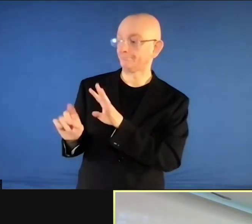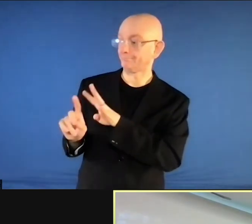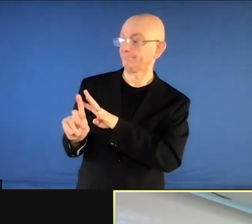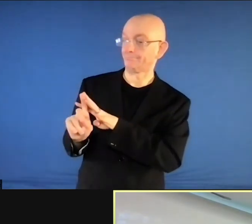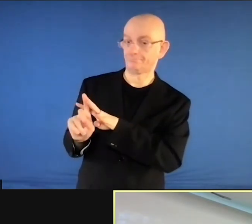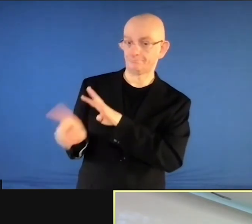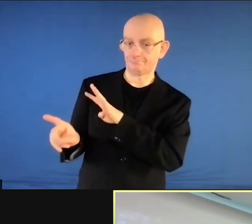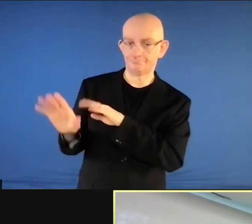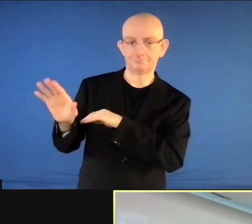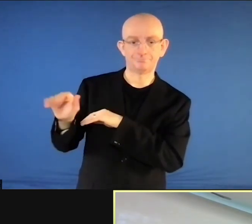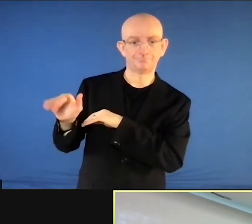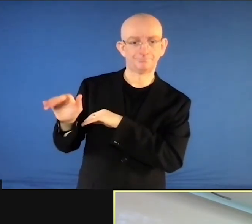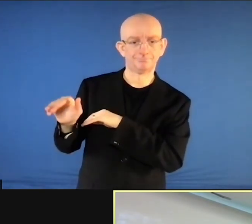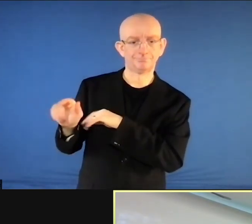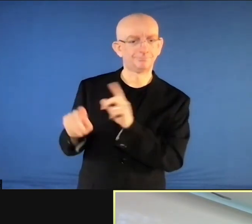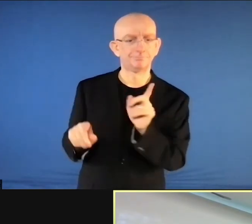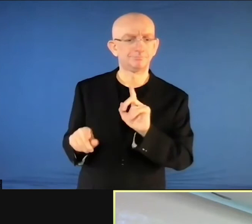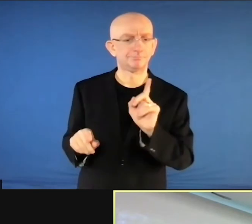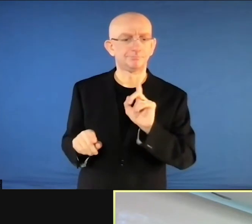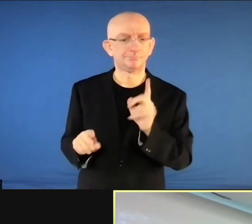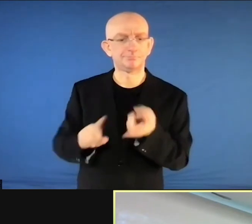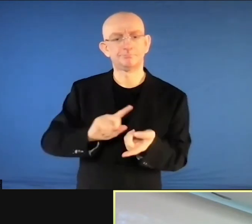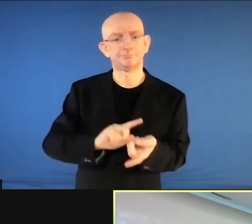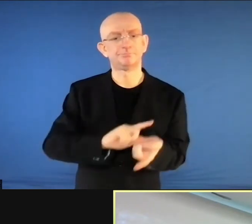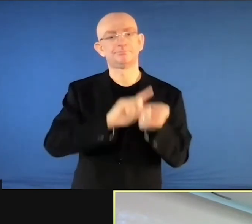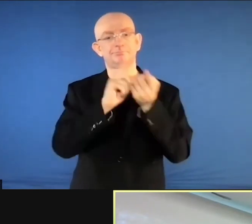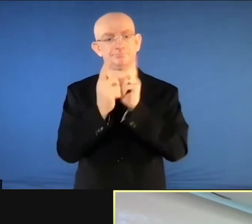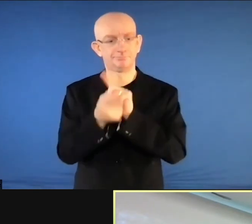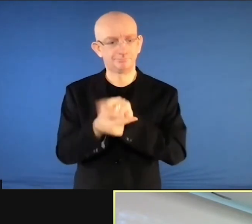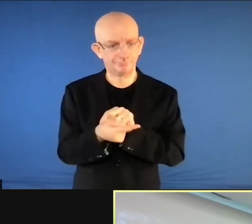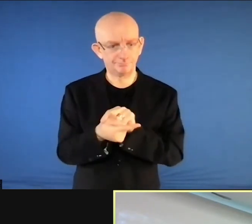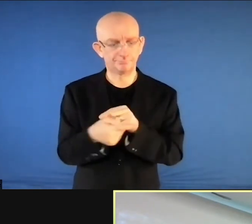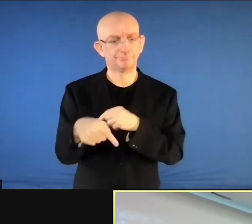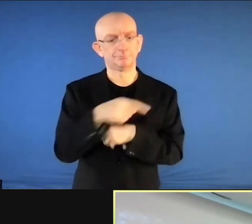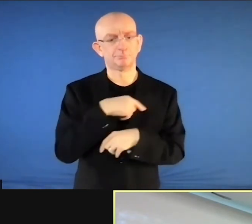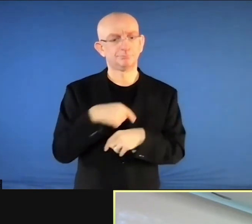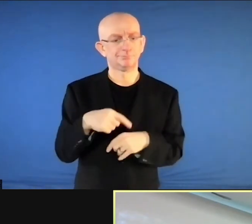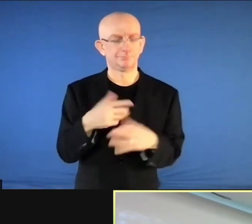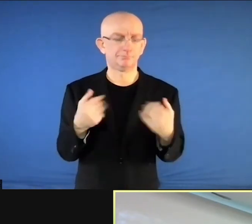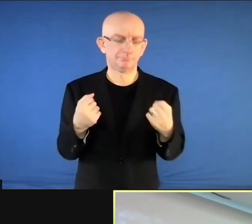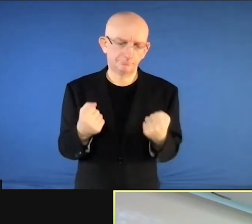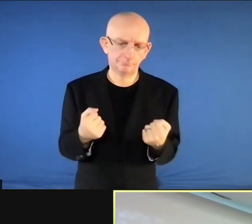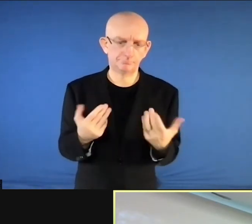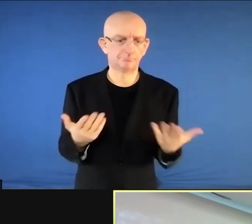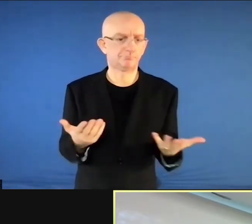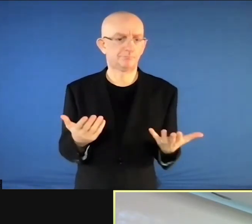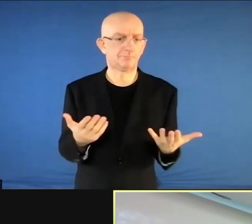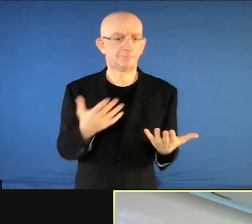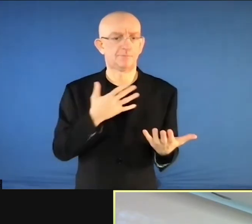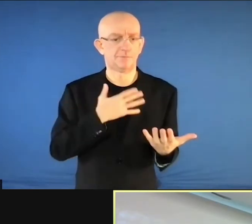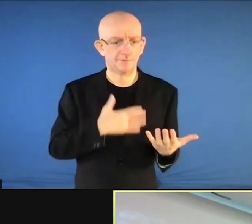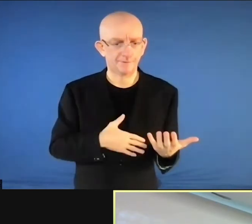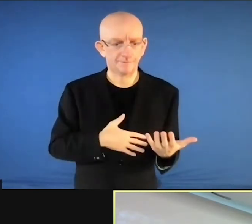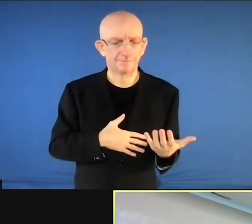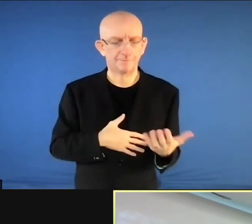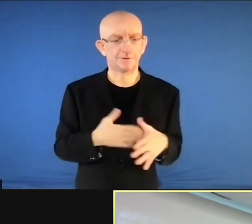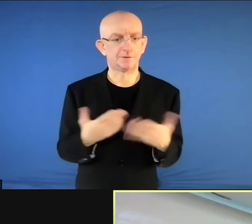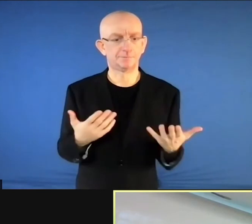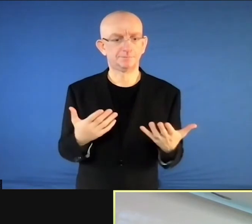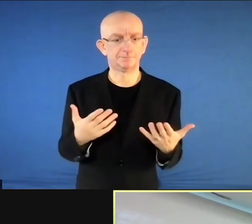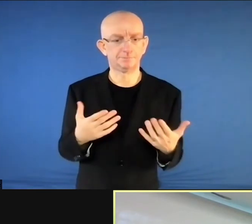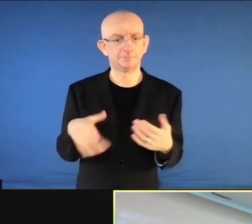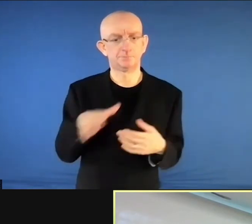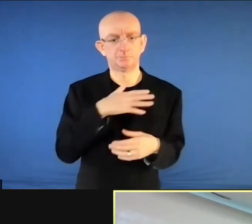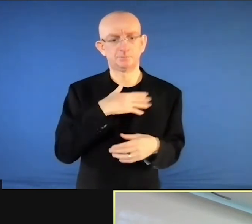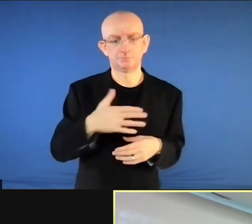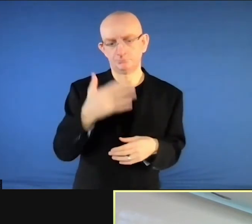to take. We really believe that we can start by acknowledging, by recognizing that